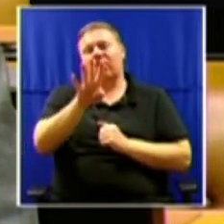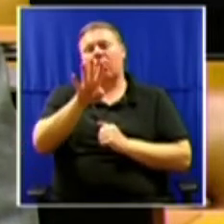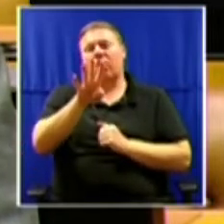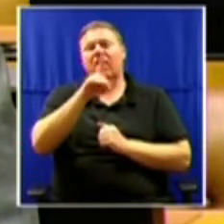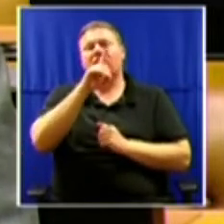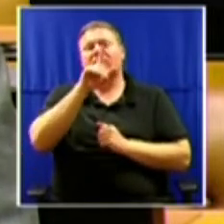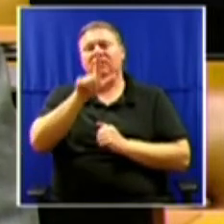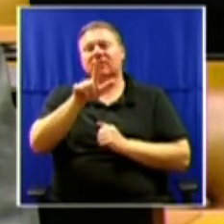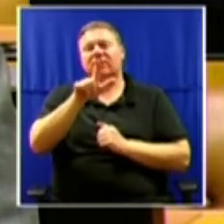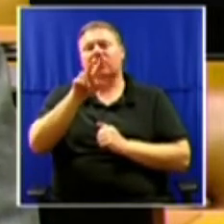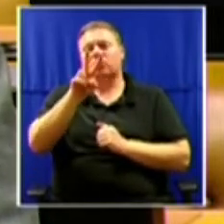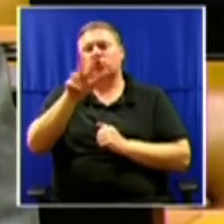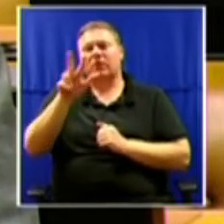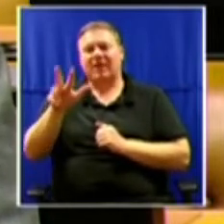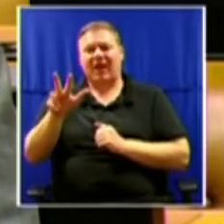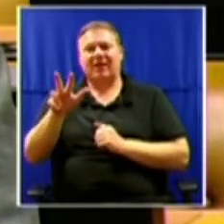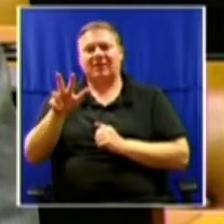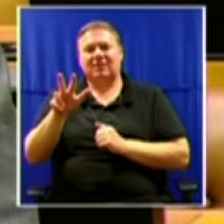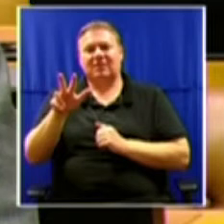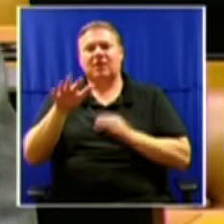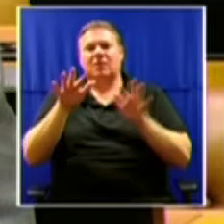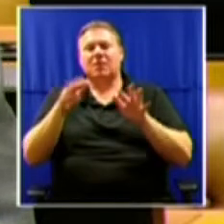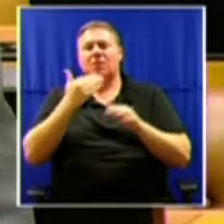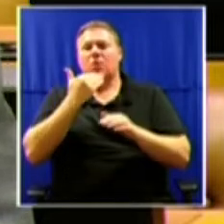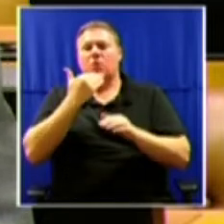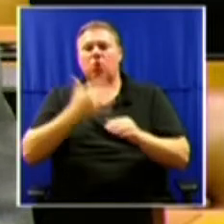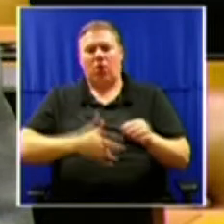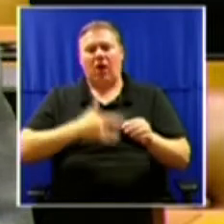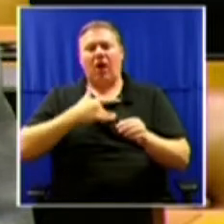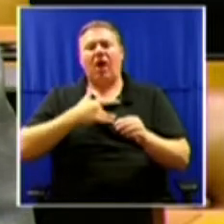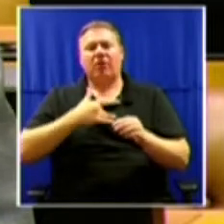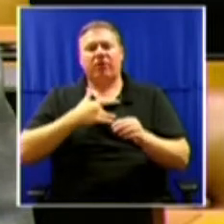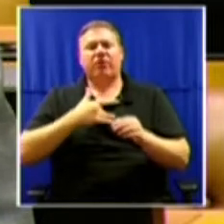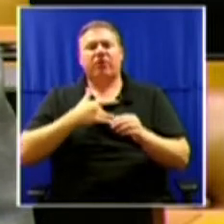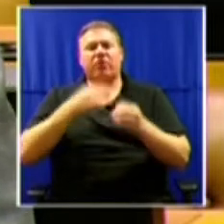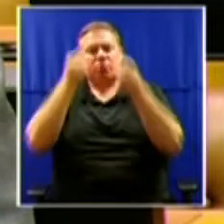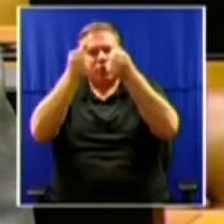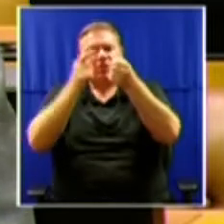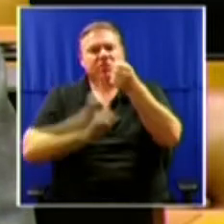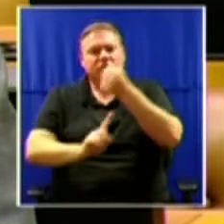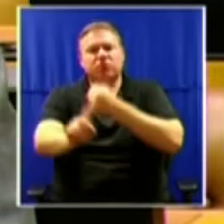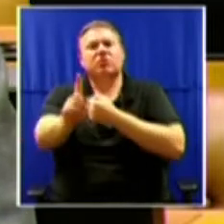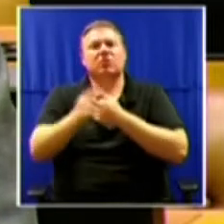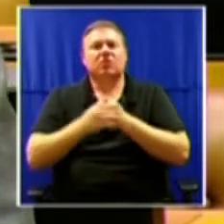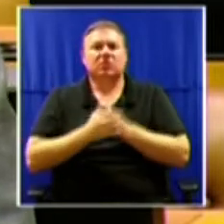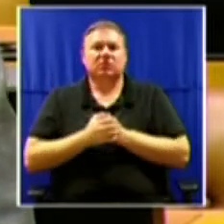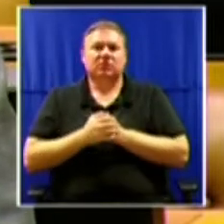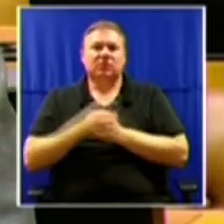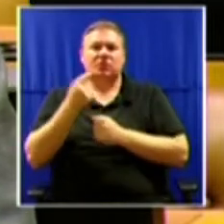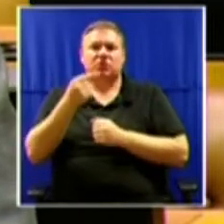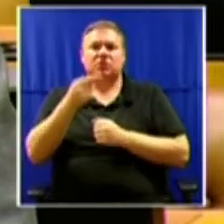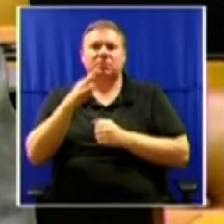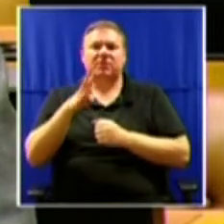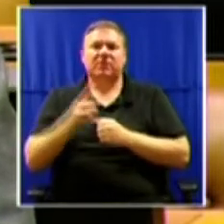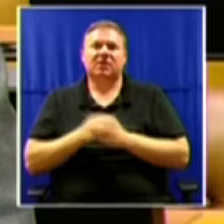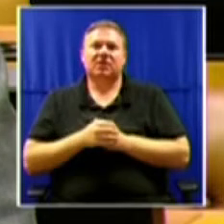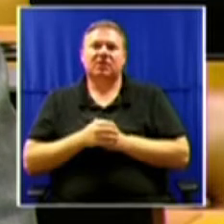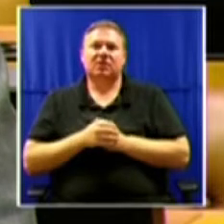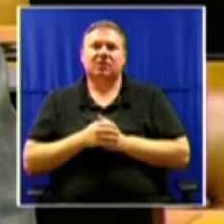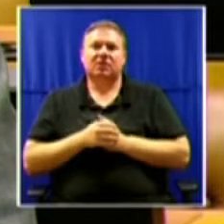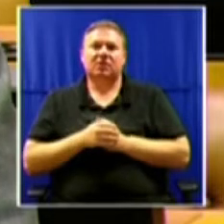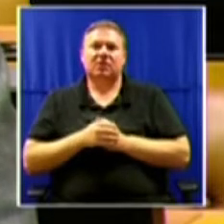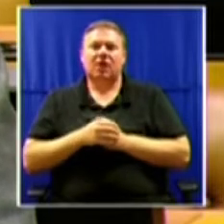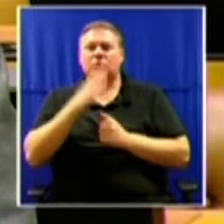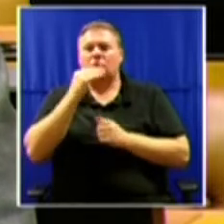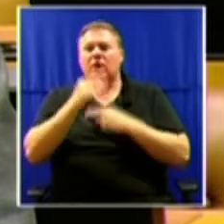4,728 people that are doing life when it comes to GBV. I'm not talking about people that are in prison. I'm talking about people that